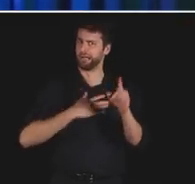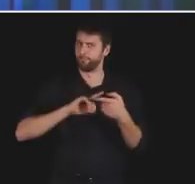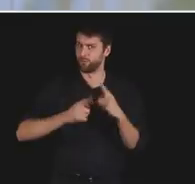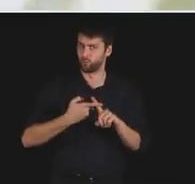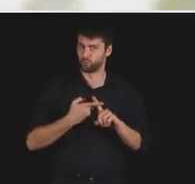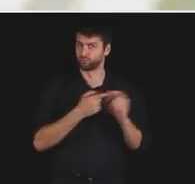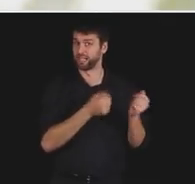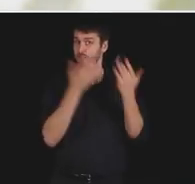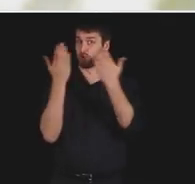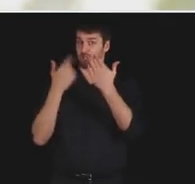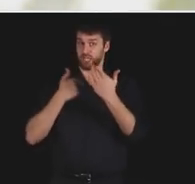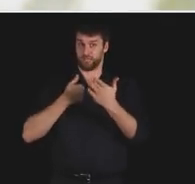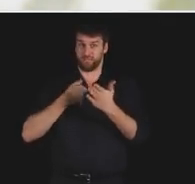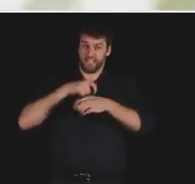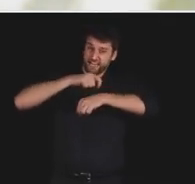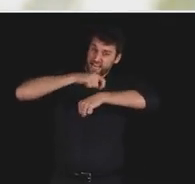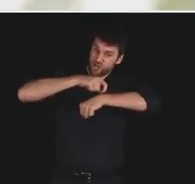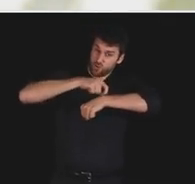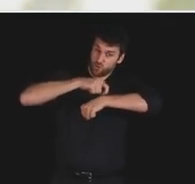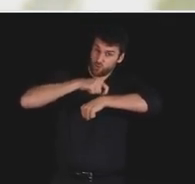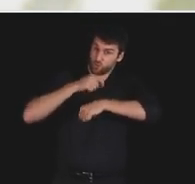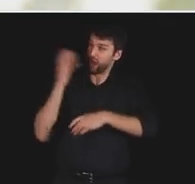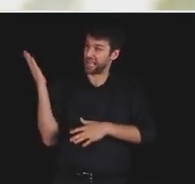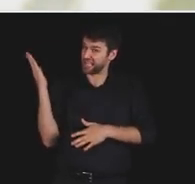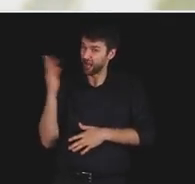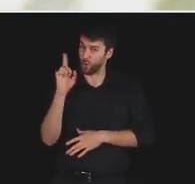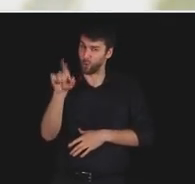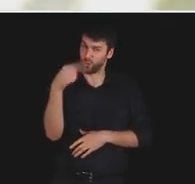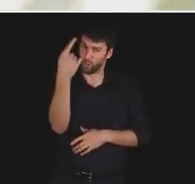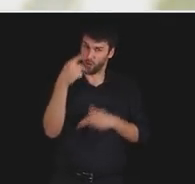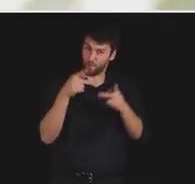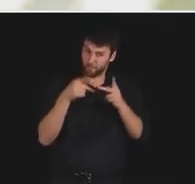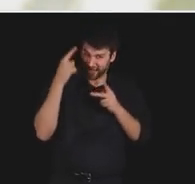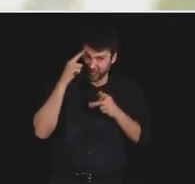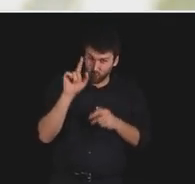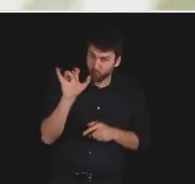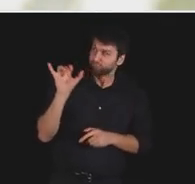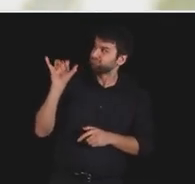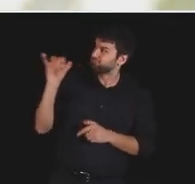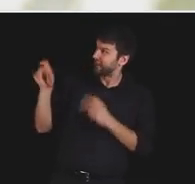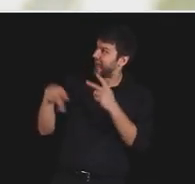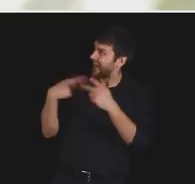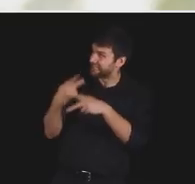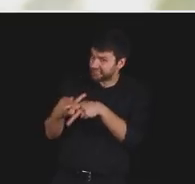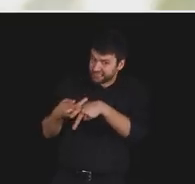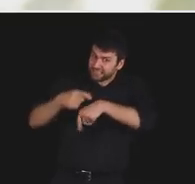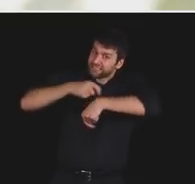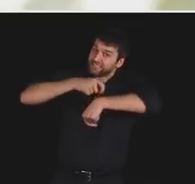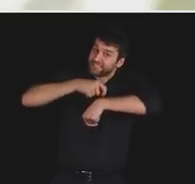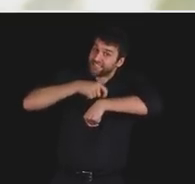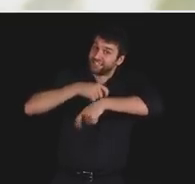a tattoo of a flame-crowned flower pecker.